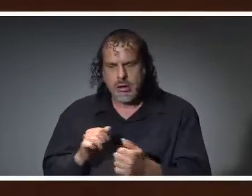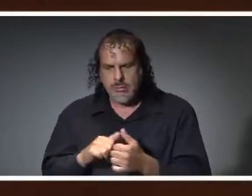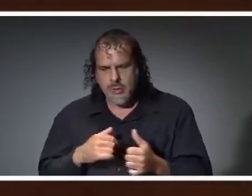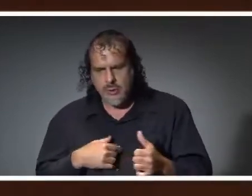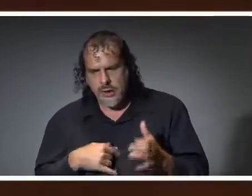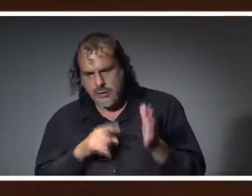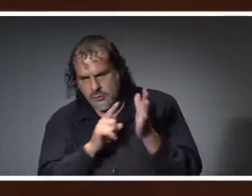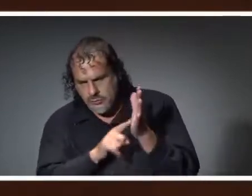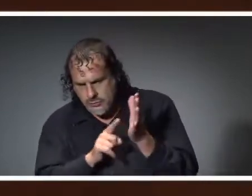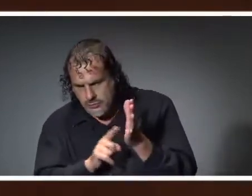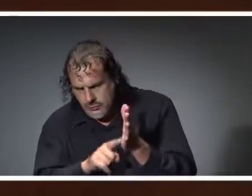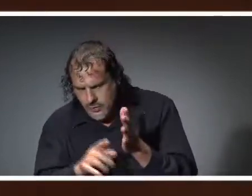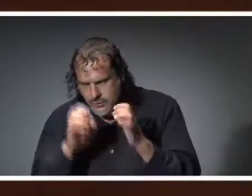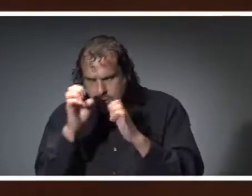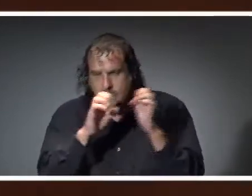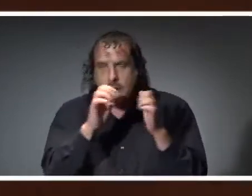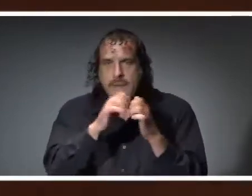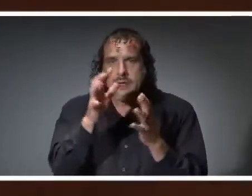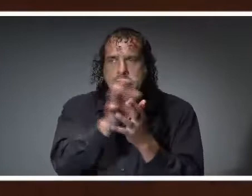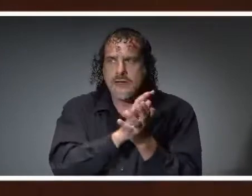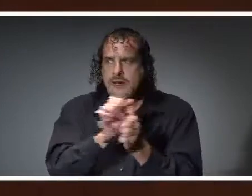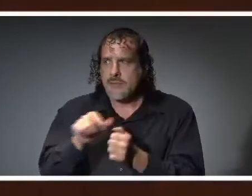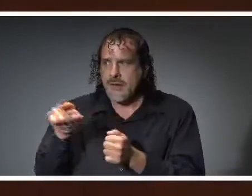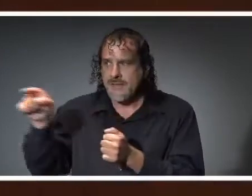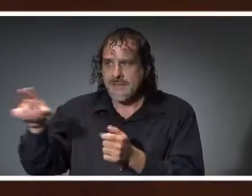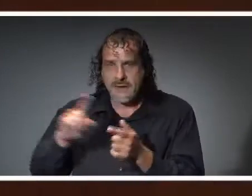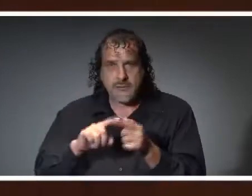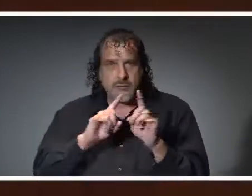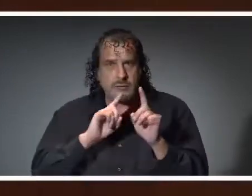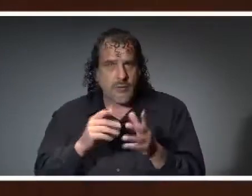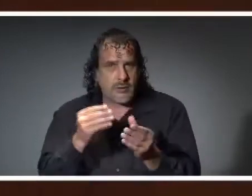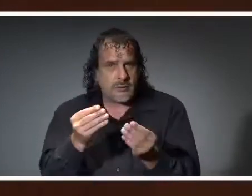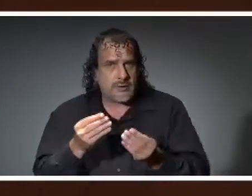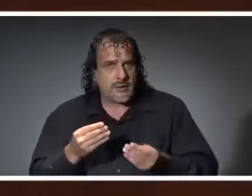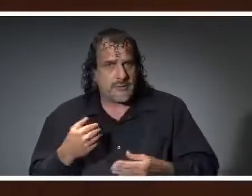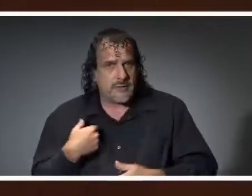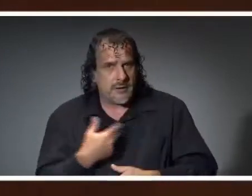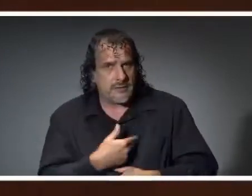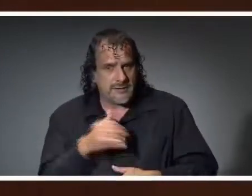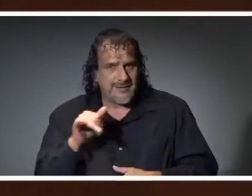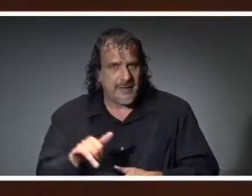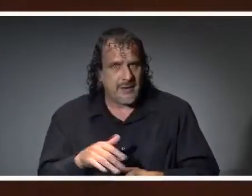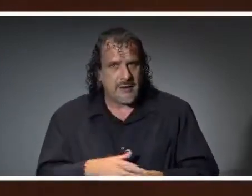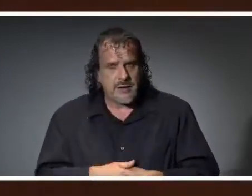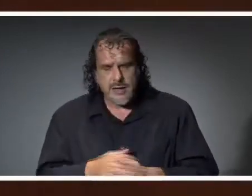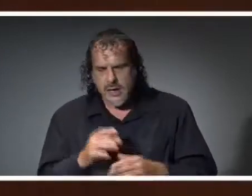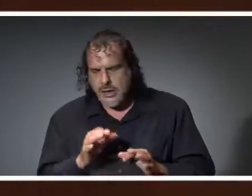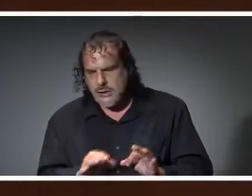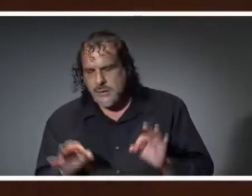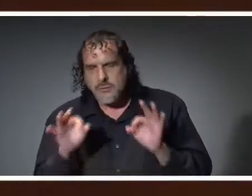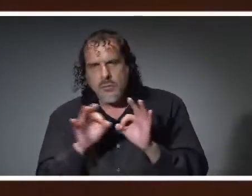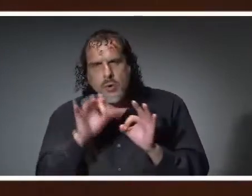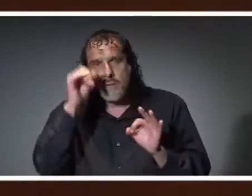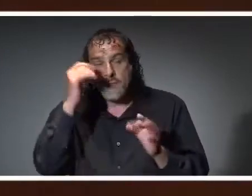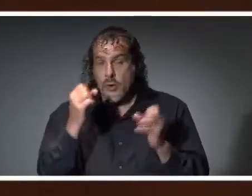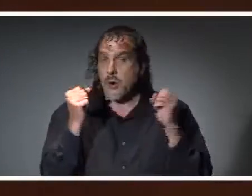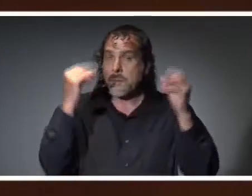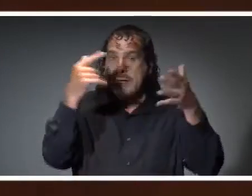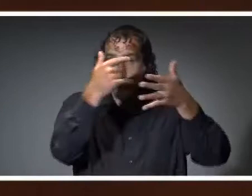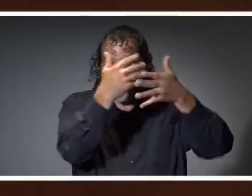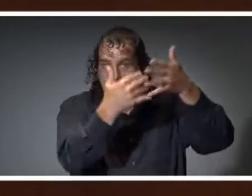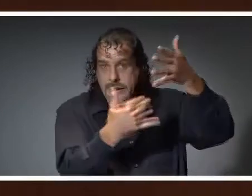damage there. And that's one thing that this report does, and you know, it's so important for so many things, but